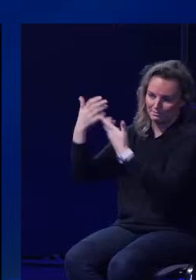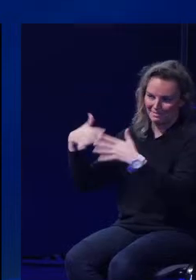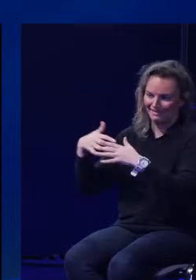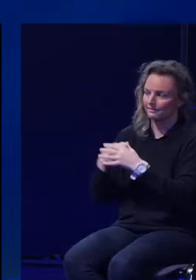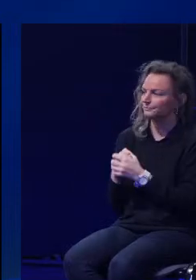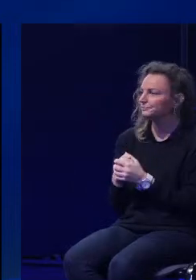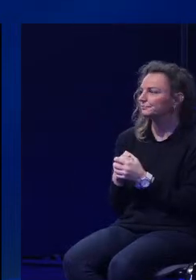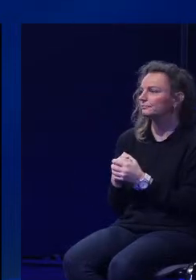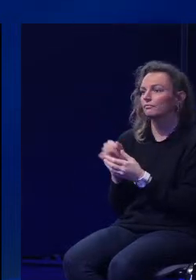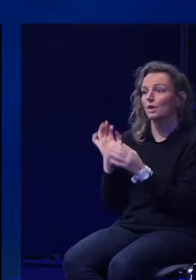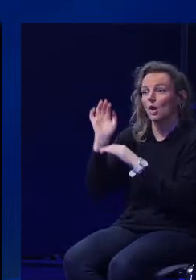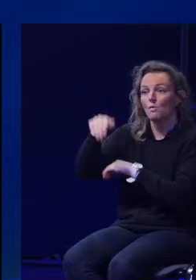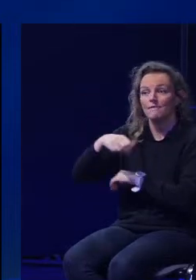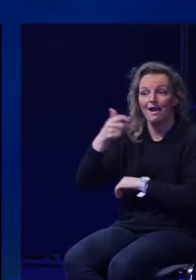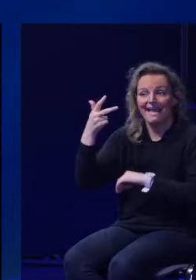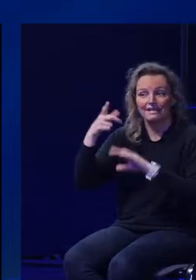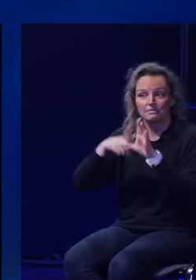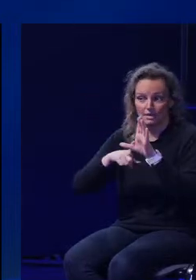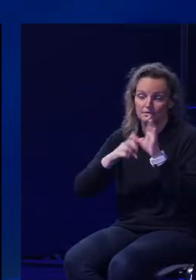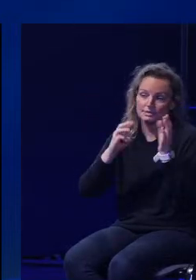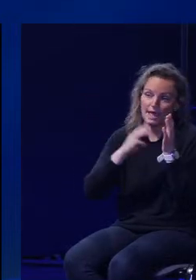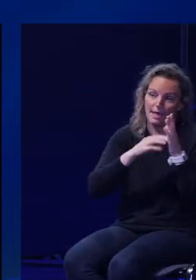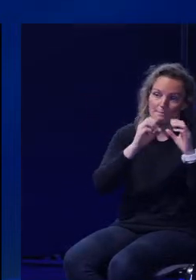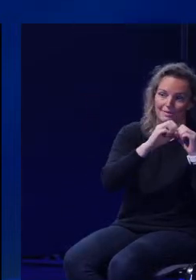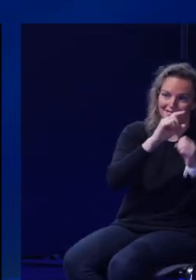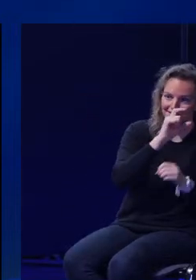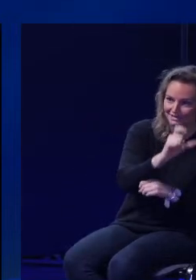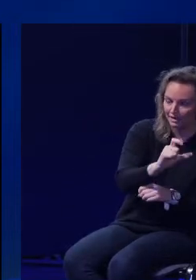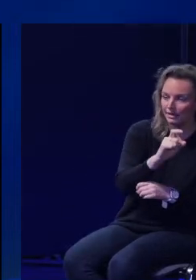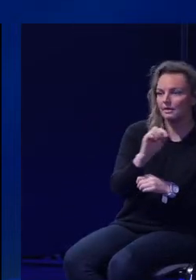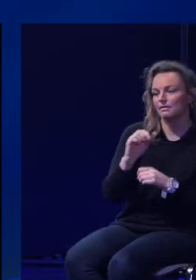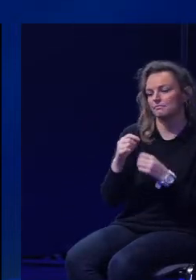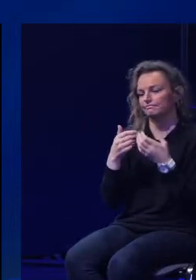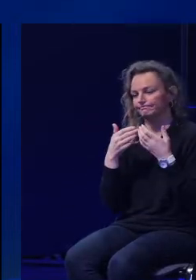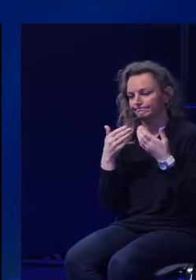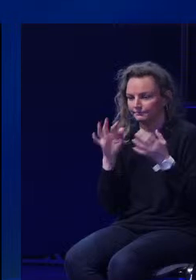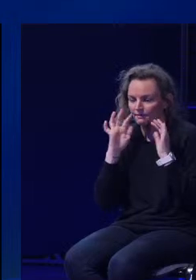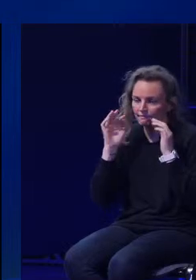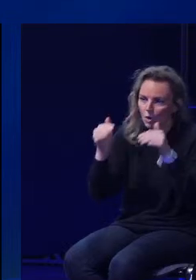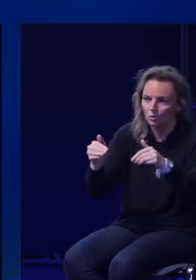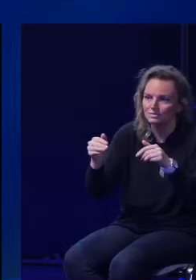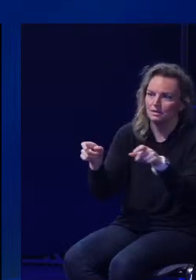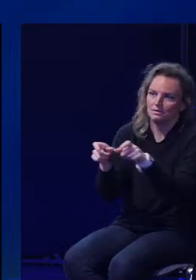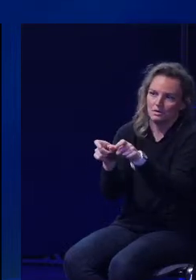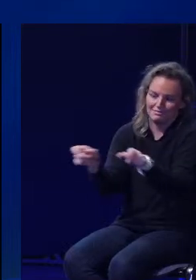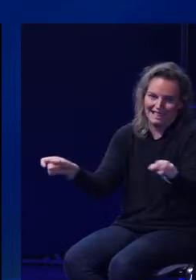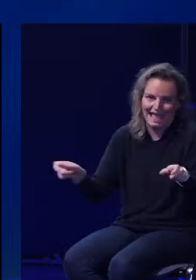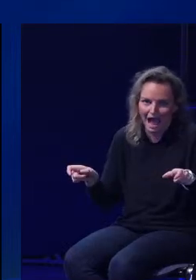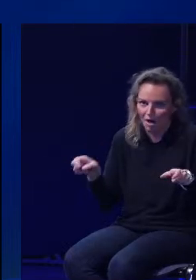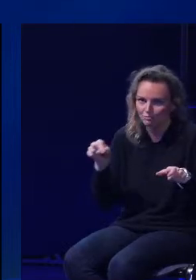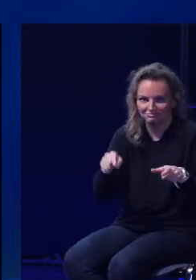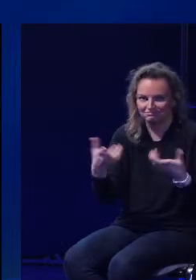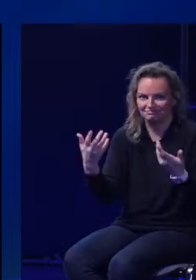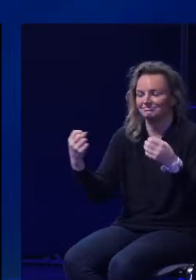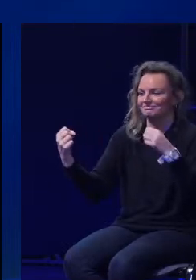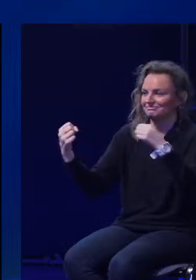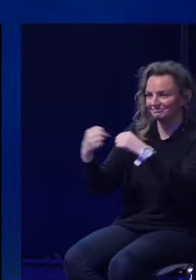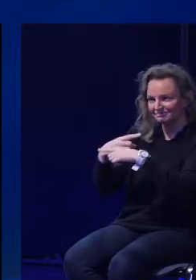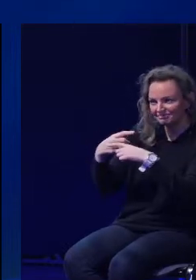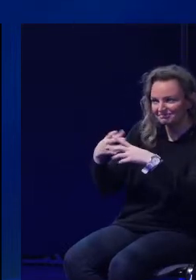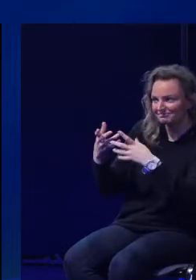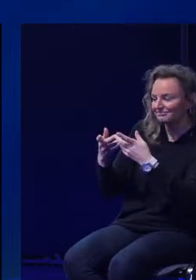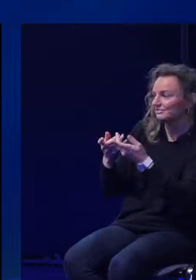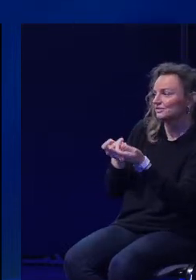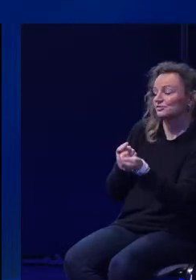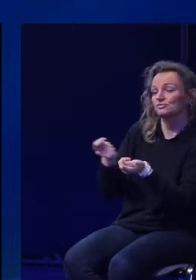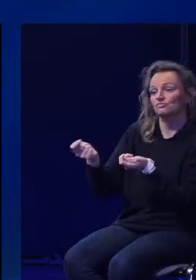8 years at MPC and more than 6 years at DNEG, mostly focusing on layout. And he now runs his own shop, Control